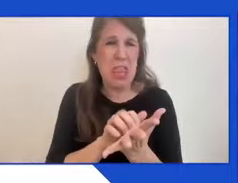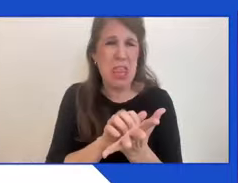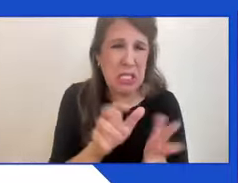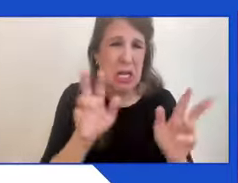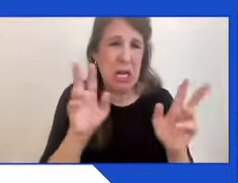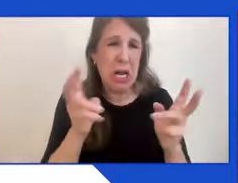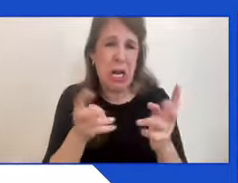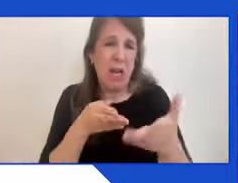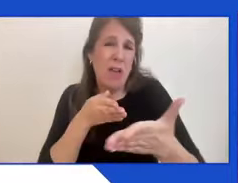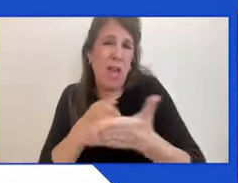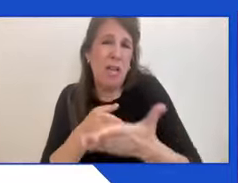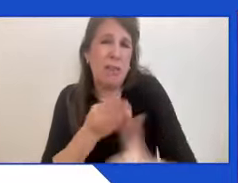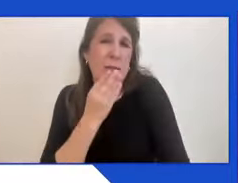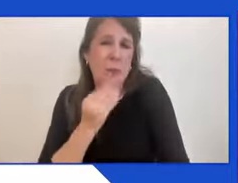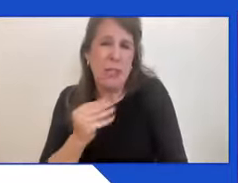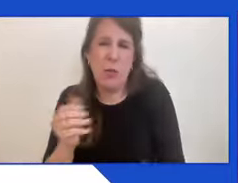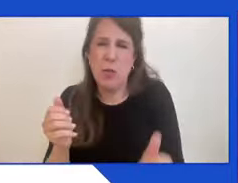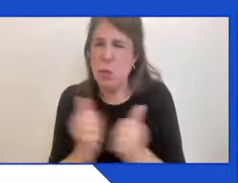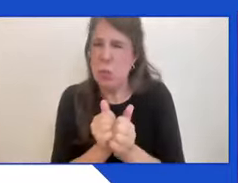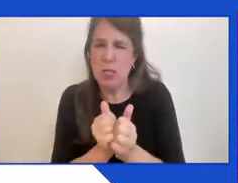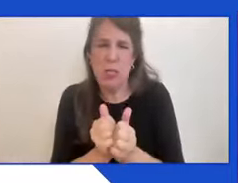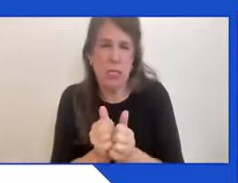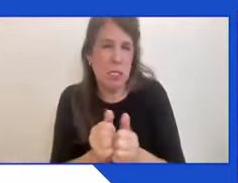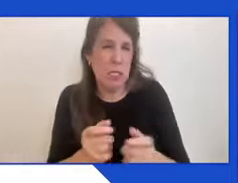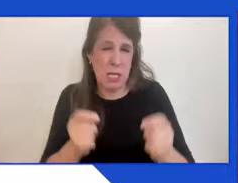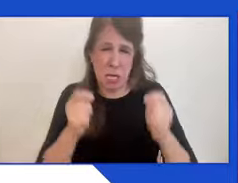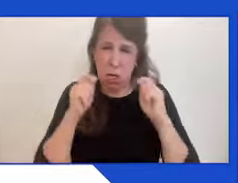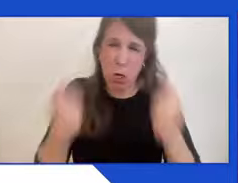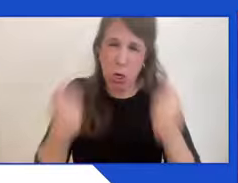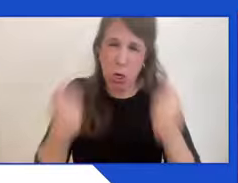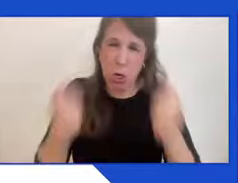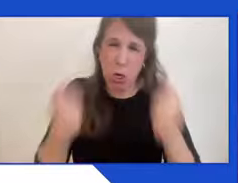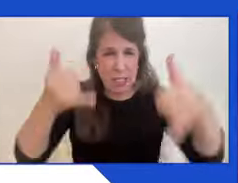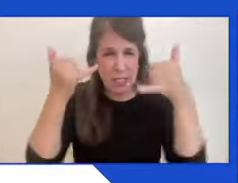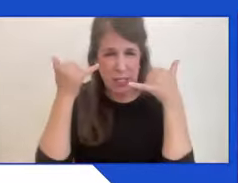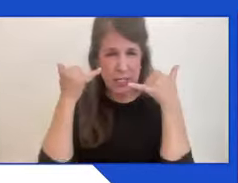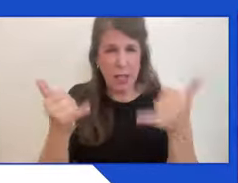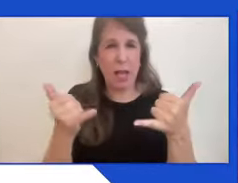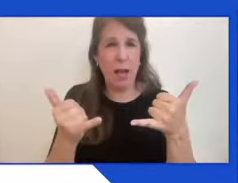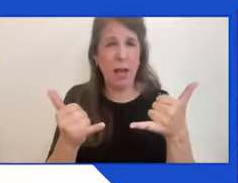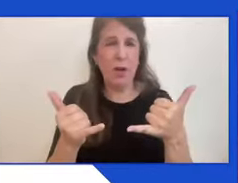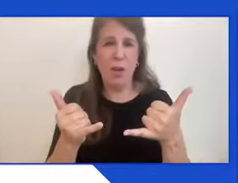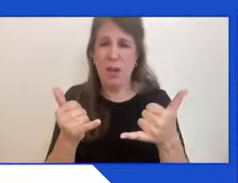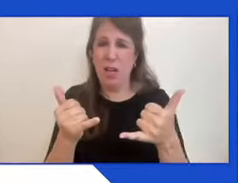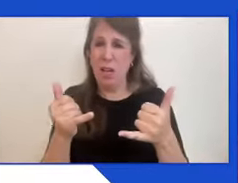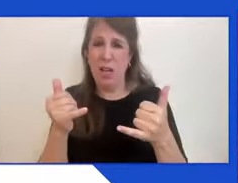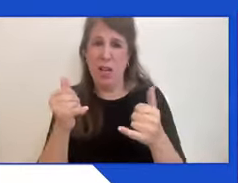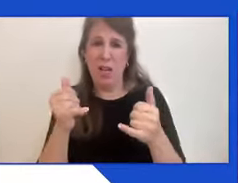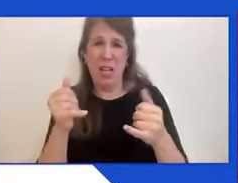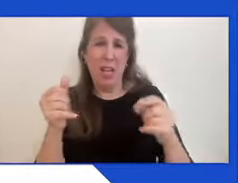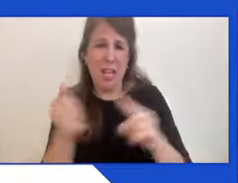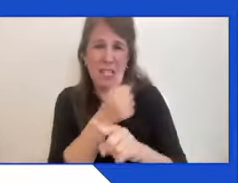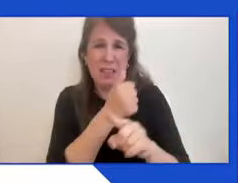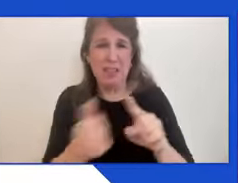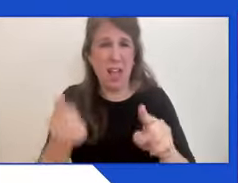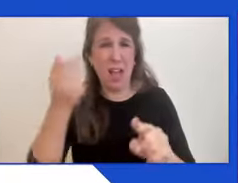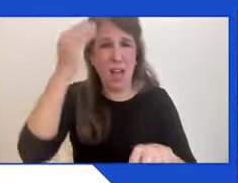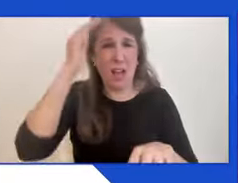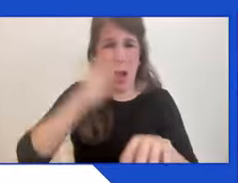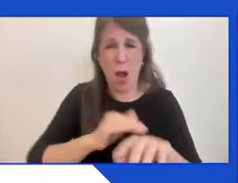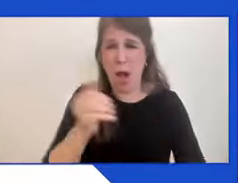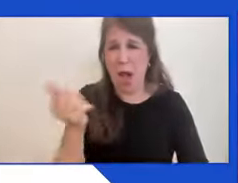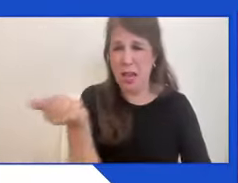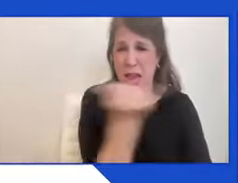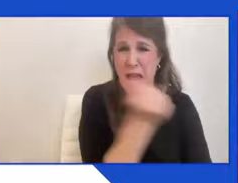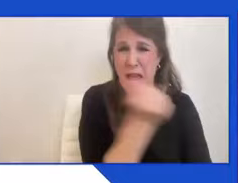with the fierce urgency of now. An attack on any of us is an attack on all of